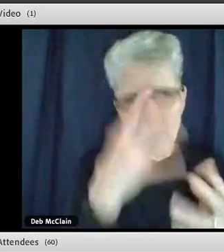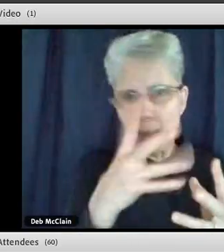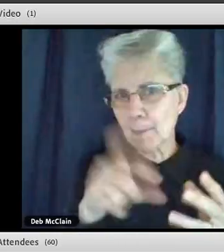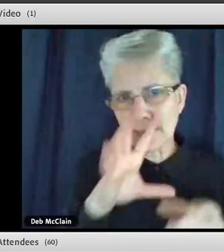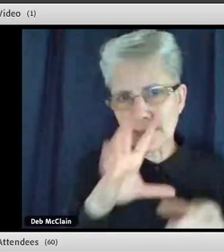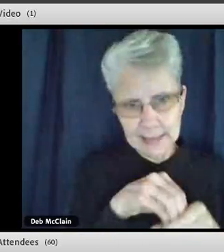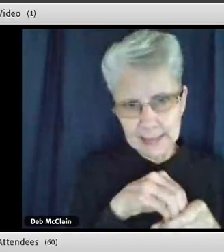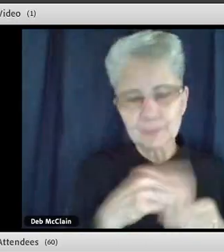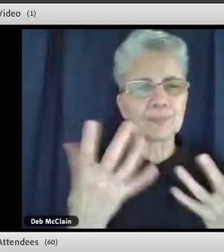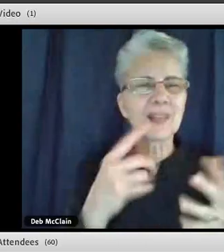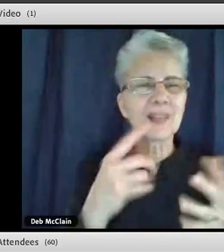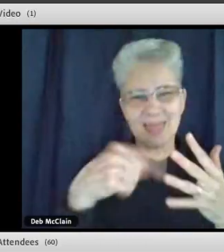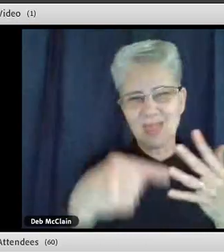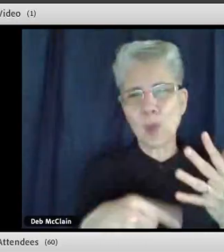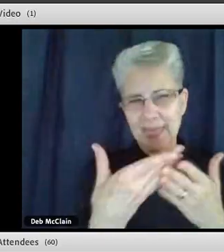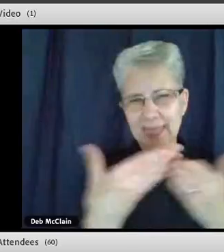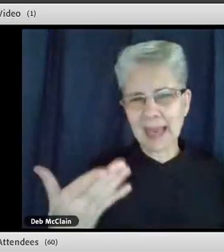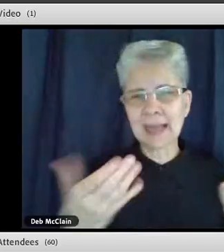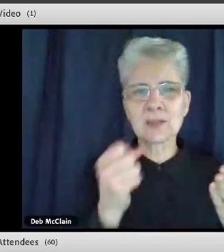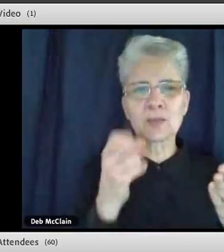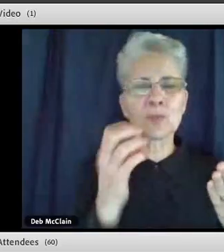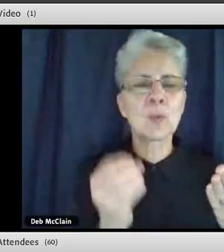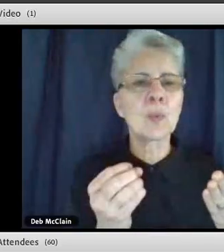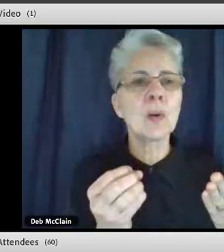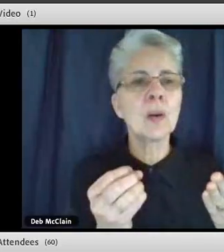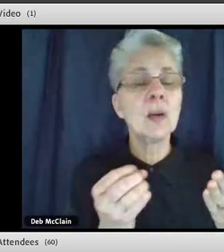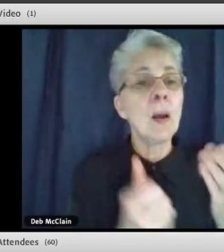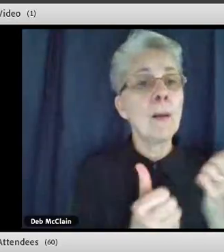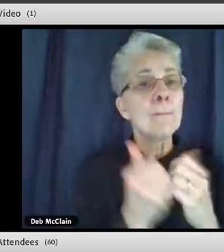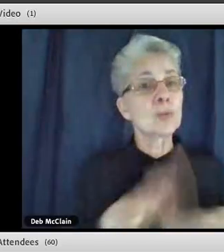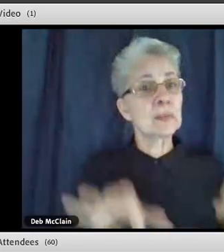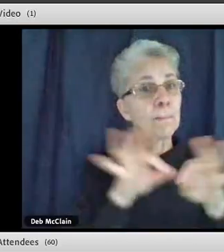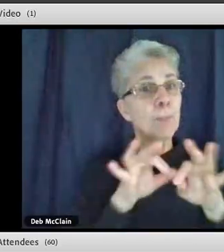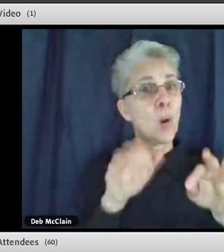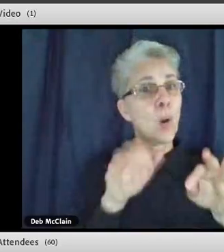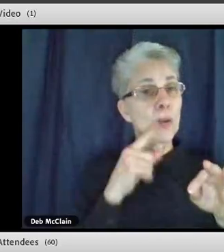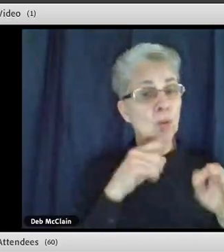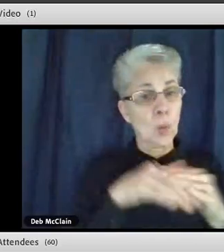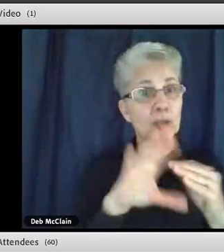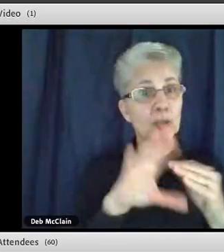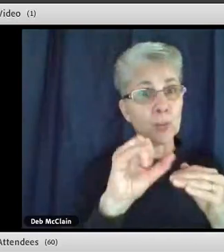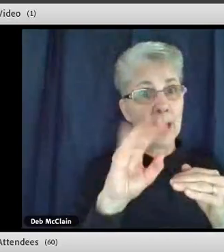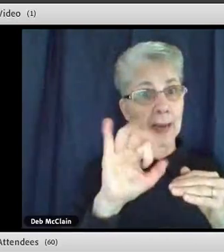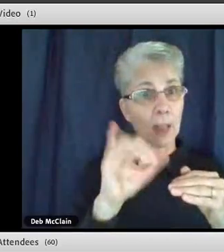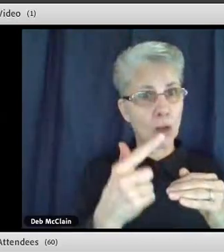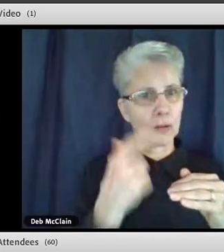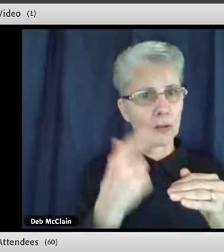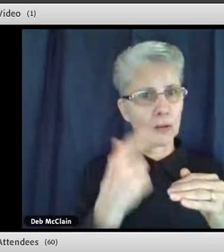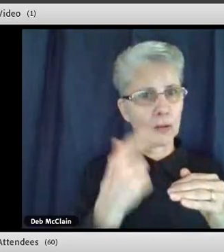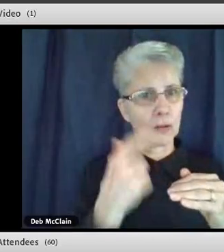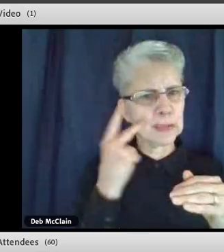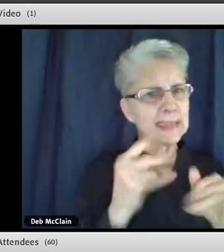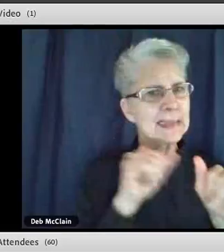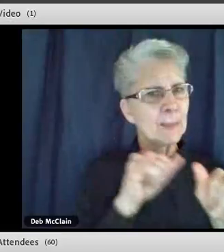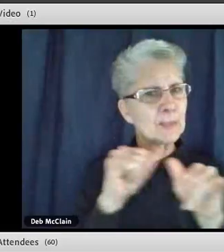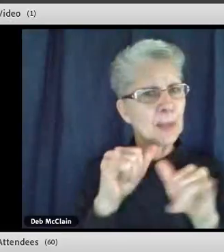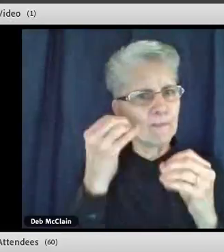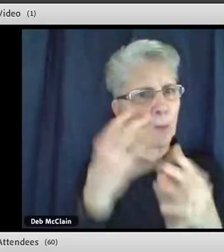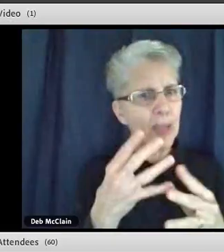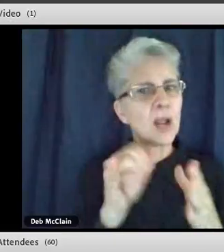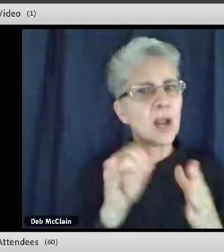et cetera, et cetera. Okay, so for the most part, when you do go into a catalog, you should be seeing a lot of the same information, and that's by